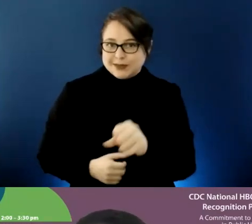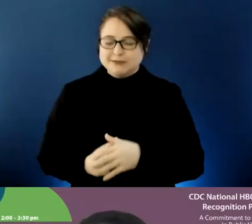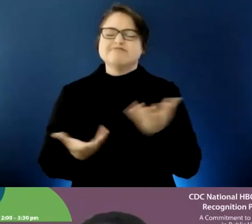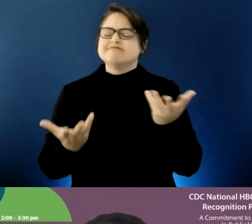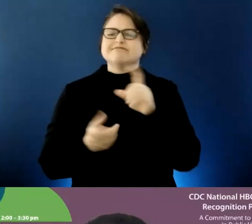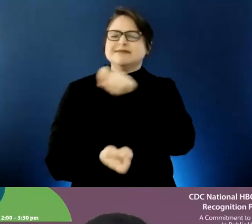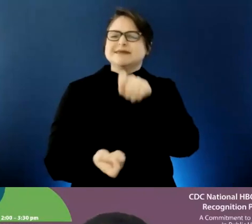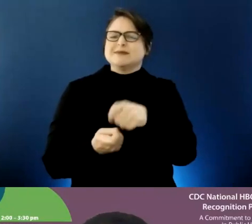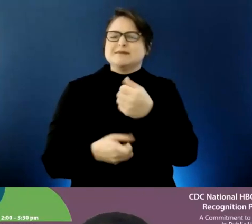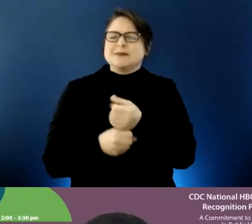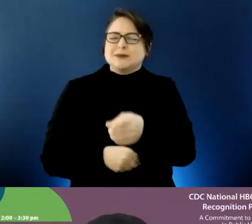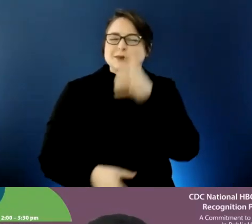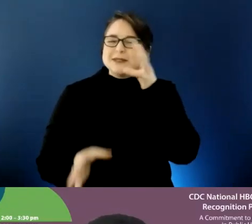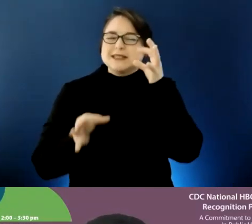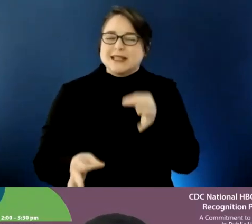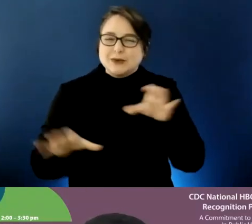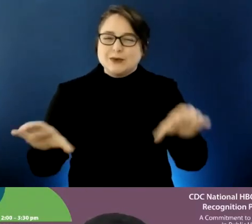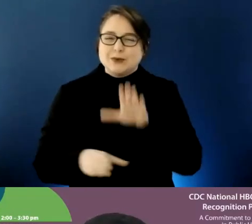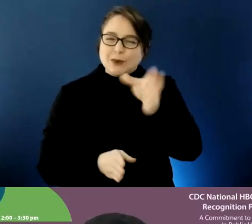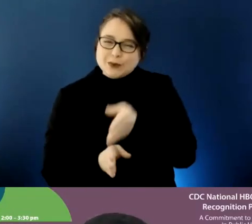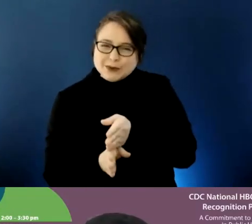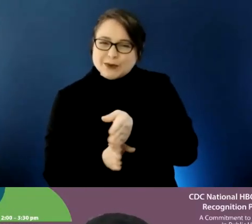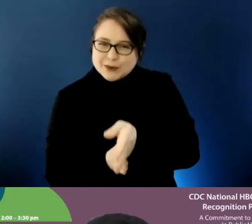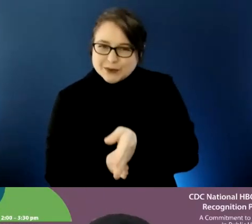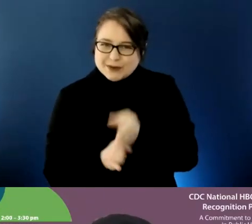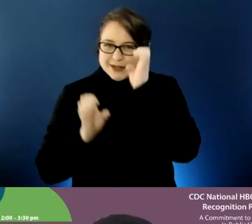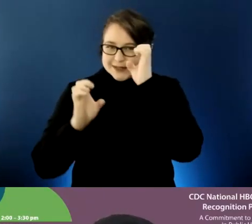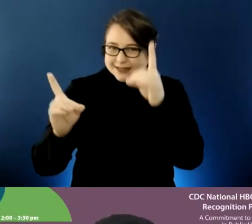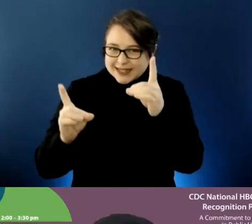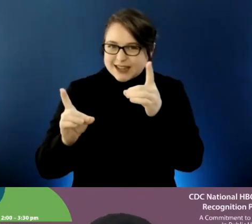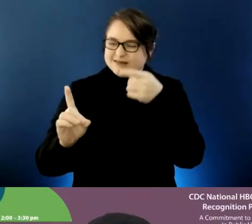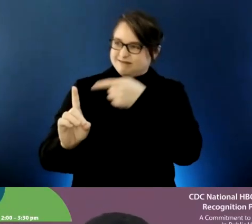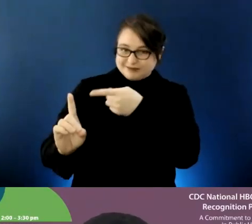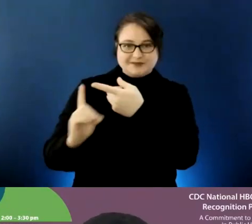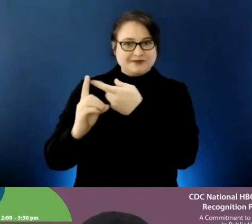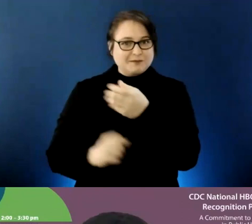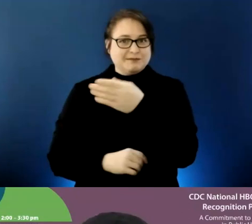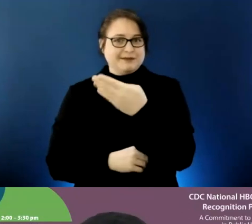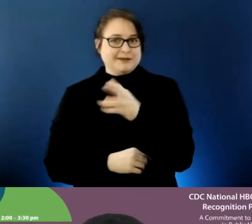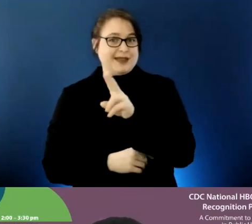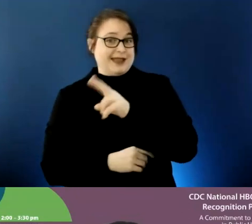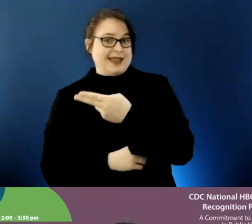to pursue your career education at an HBCU?